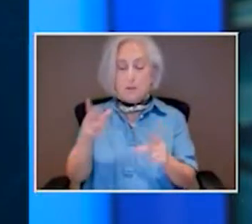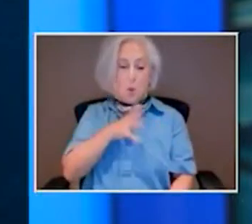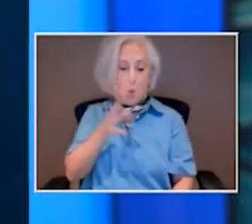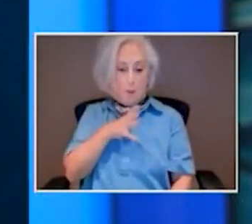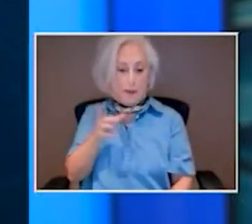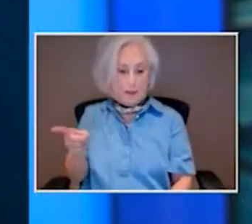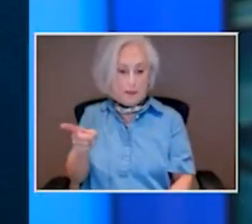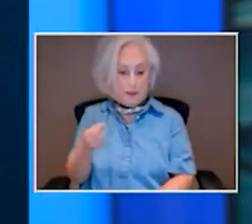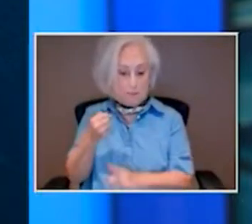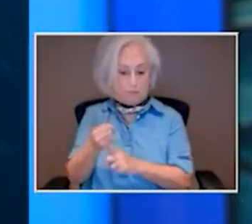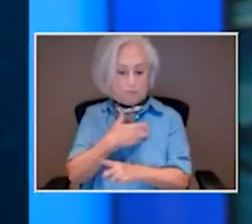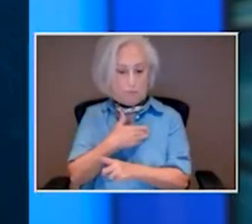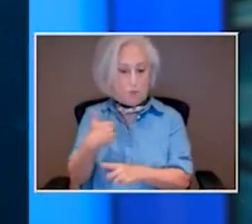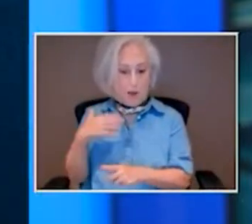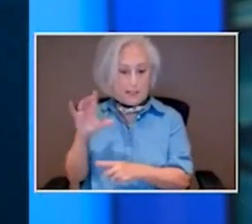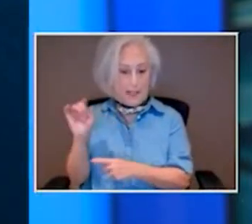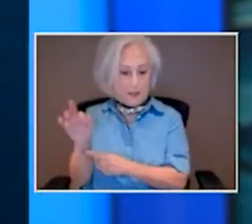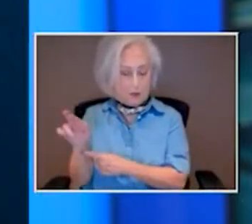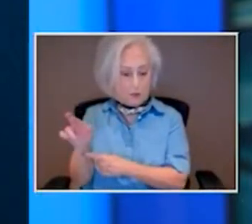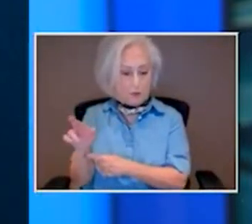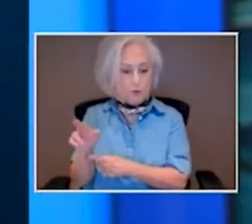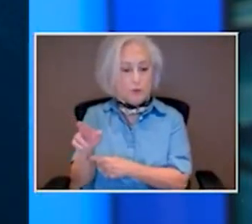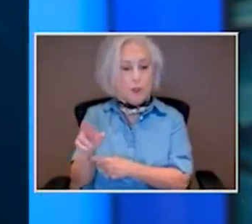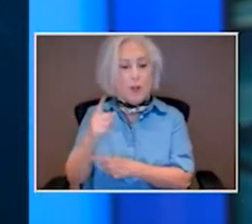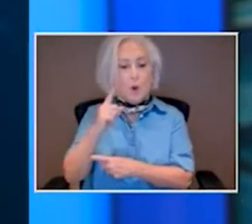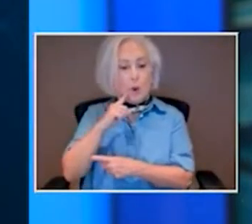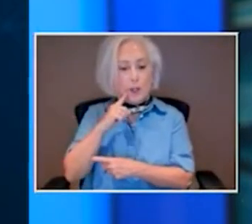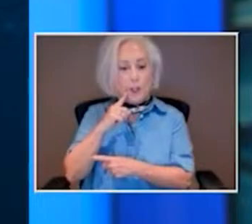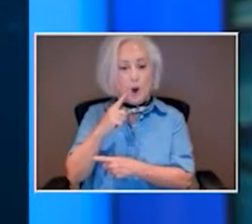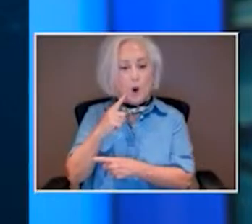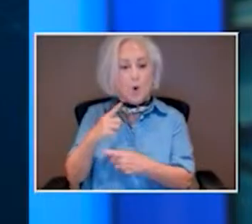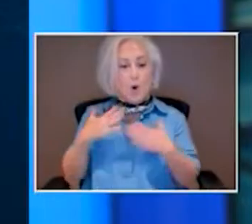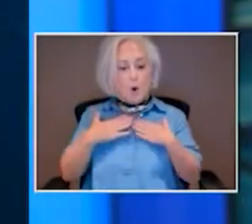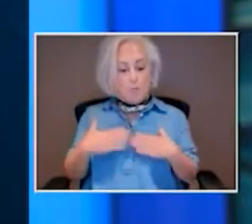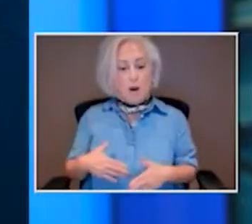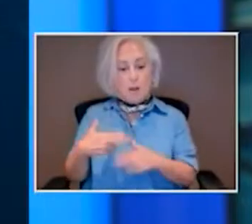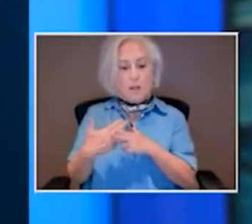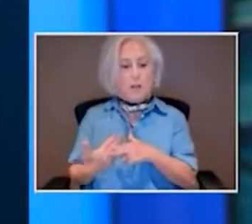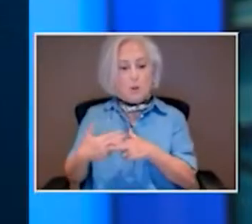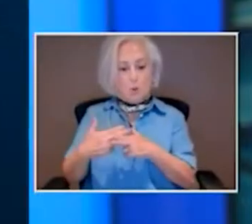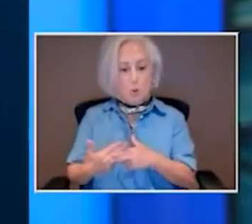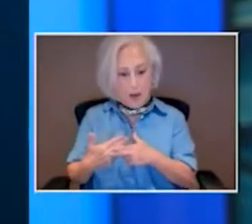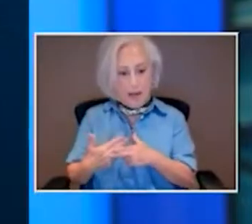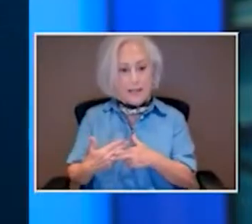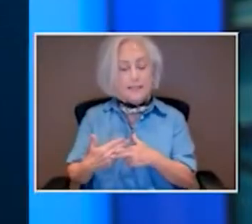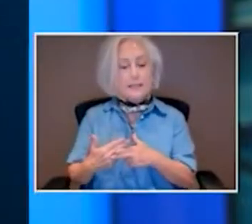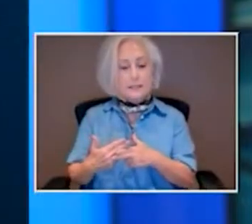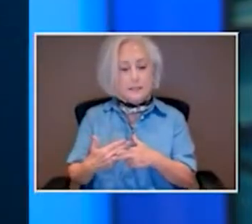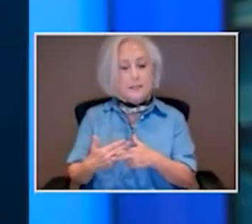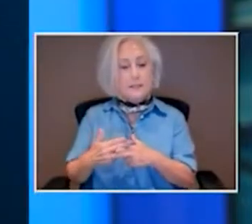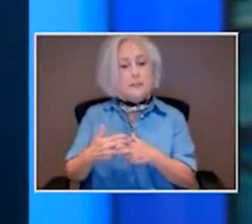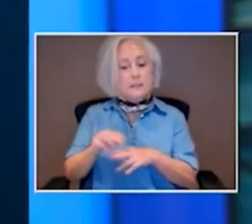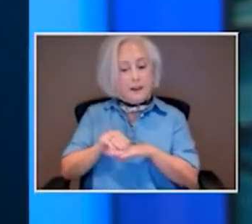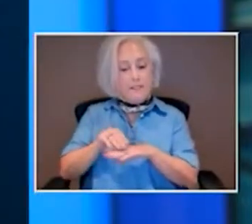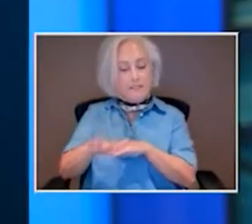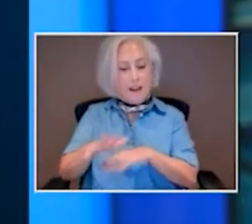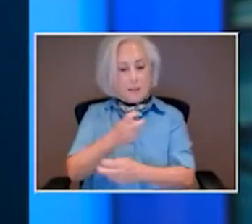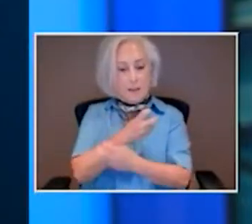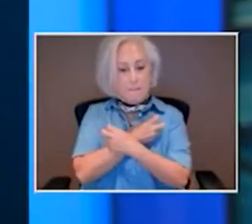And we know that weight-bearing exercises also help strengthen our bones, which can sometimes be impacted by the treatments that are